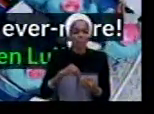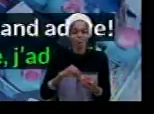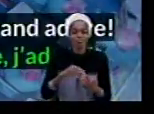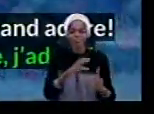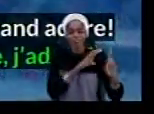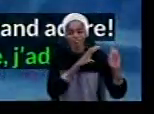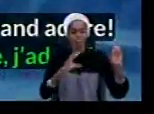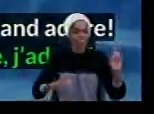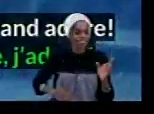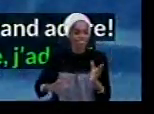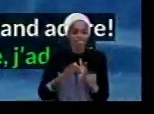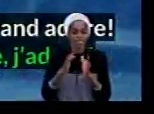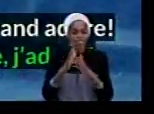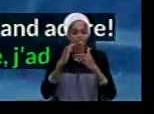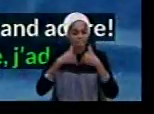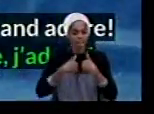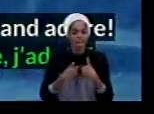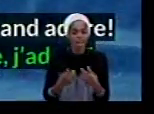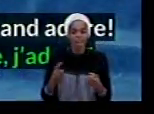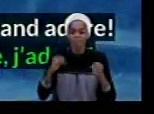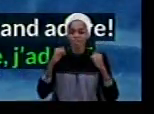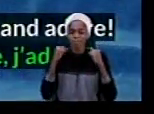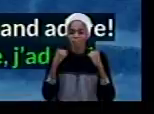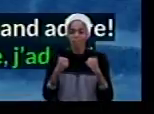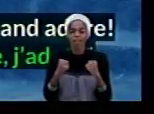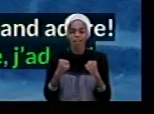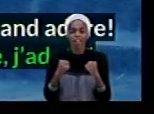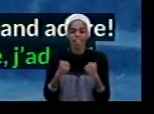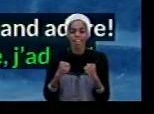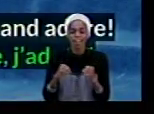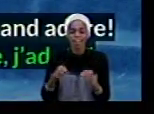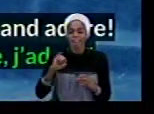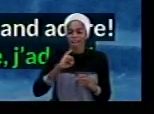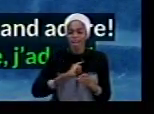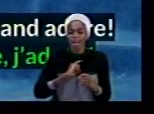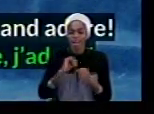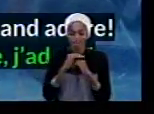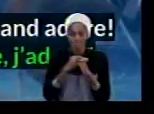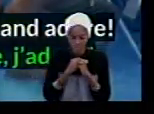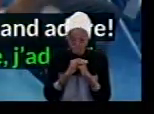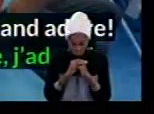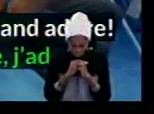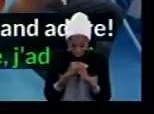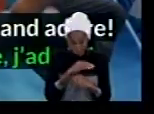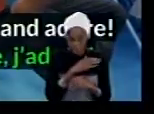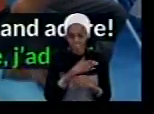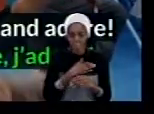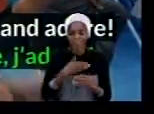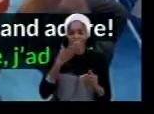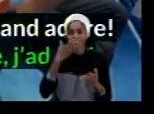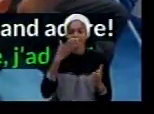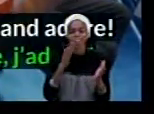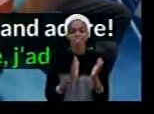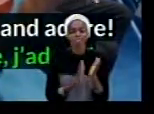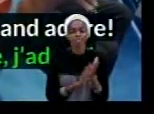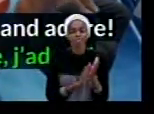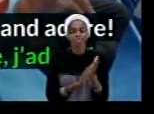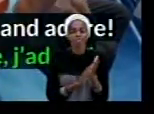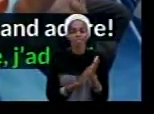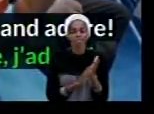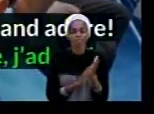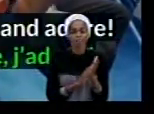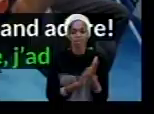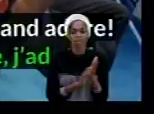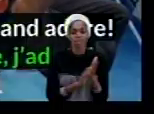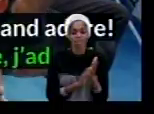evermore. Christ Jesus hearts the power, I worship and adore.